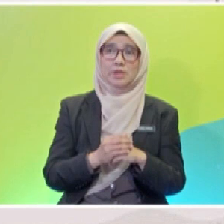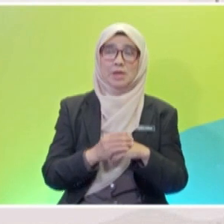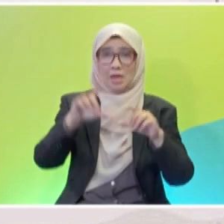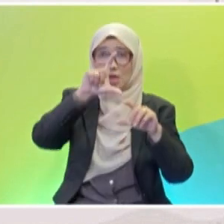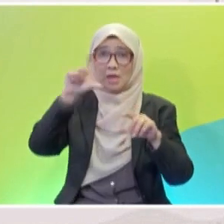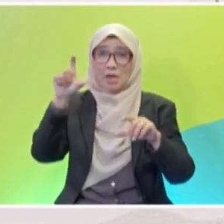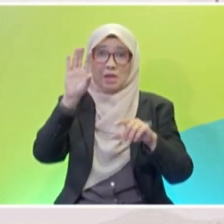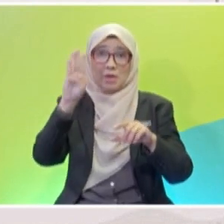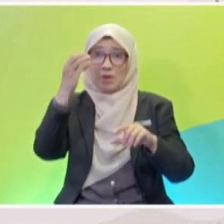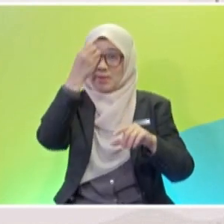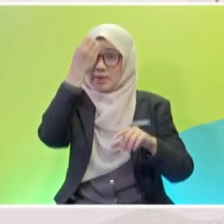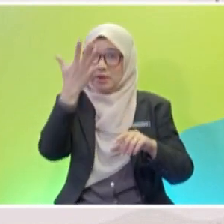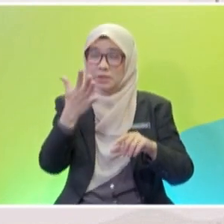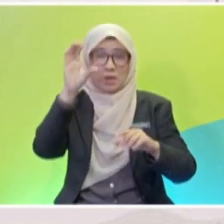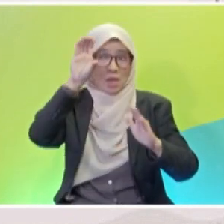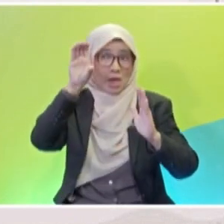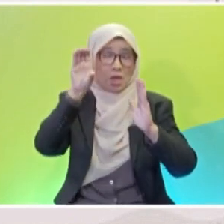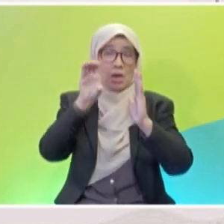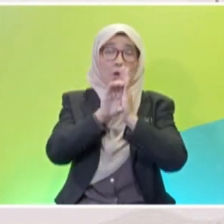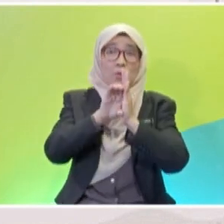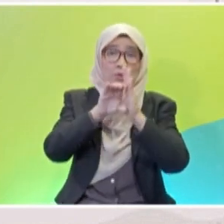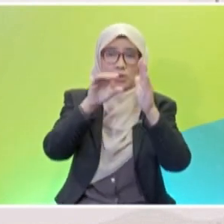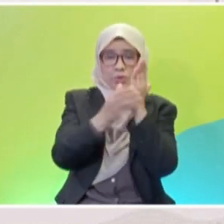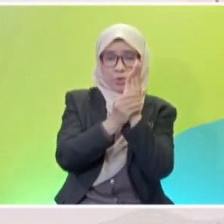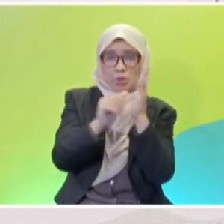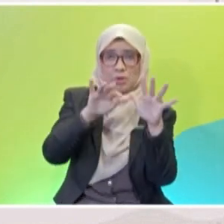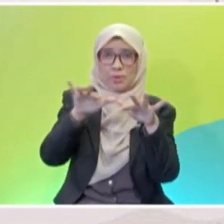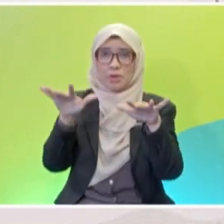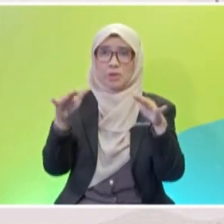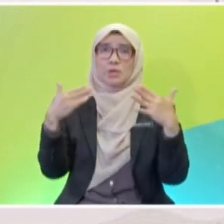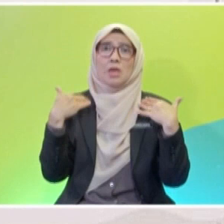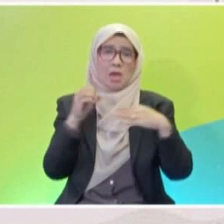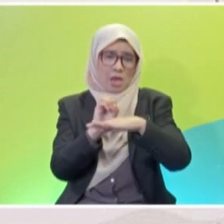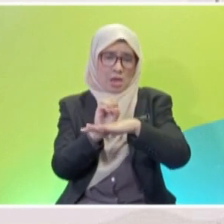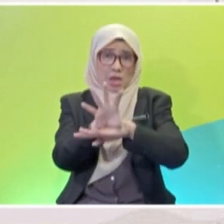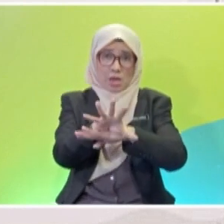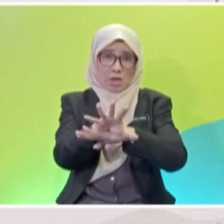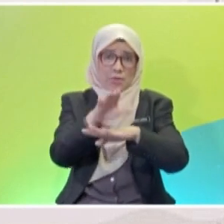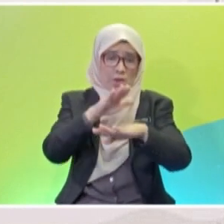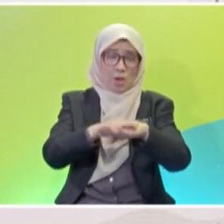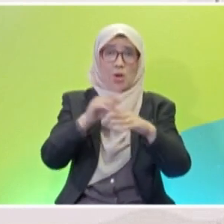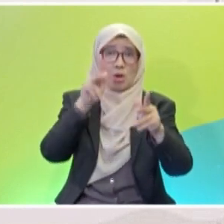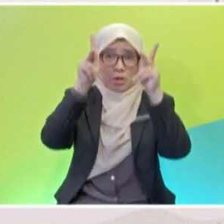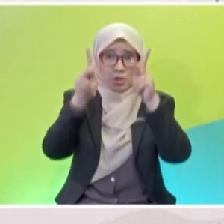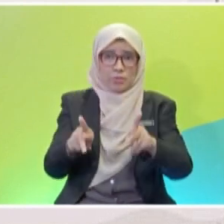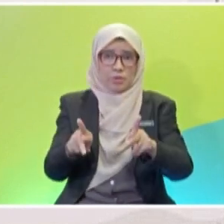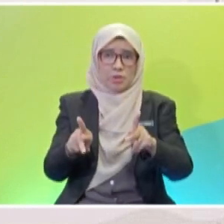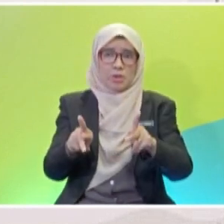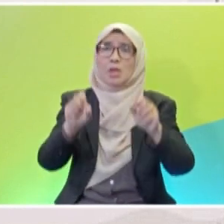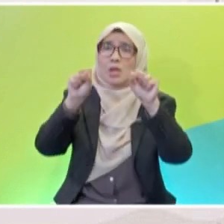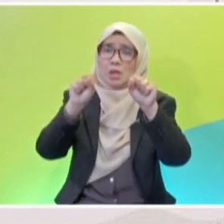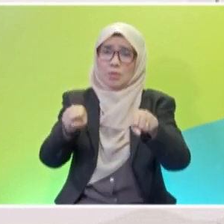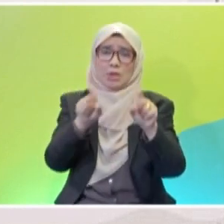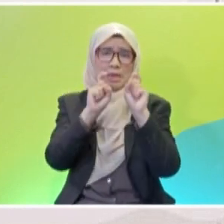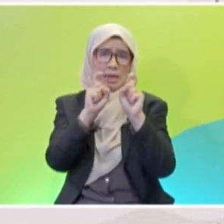4 tells us that photo manipulation has effects on people. And some effects can be harmful